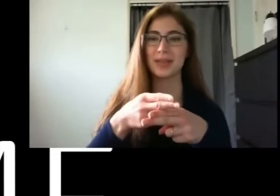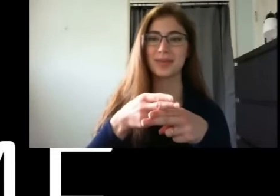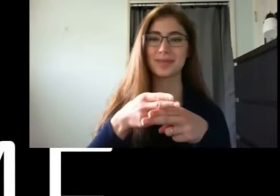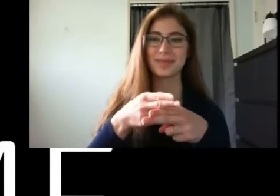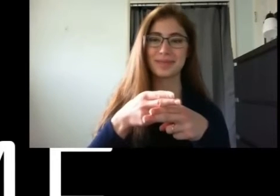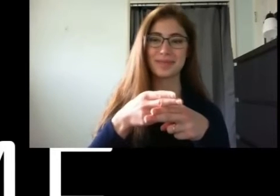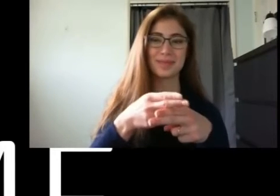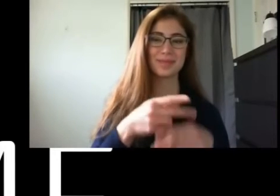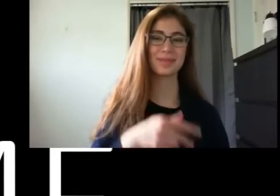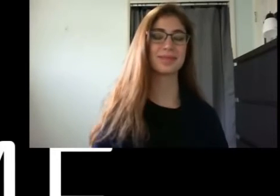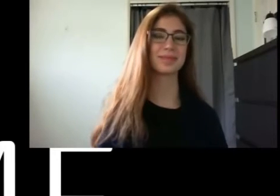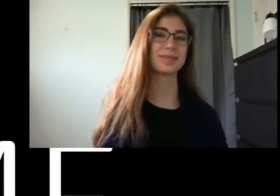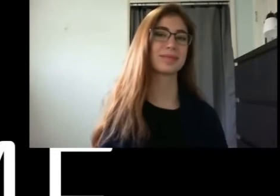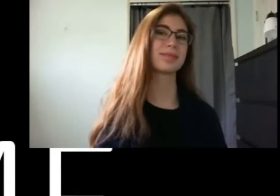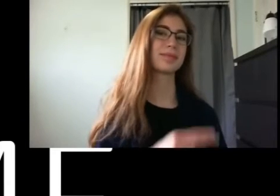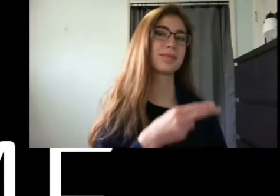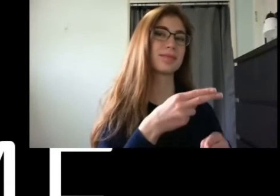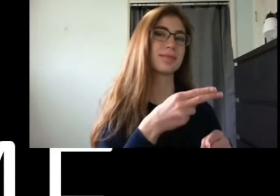Name.